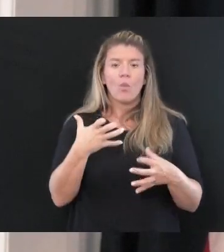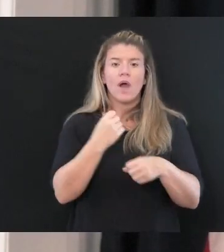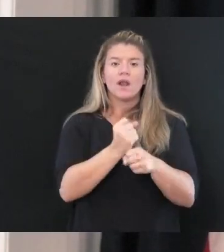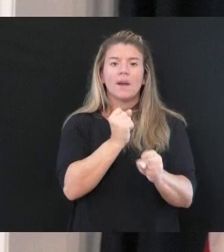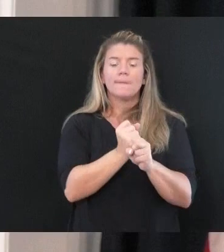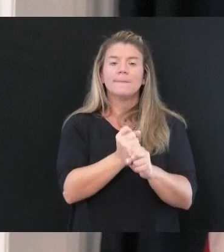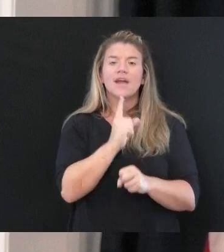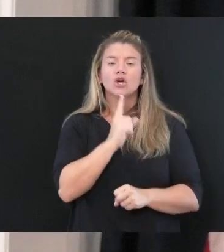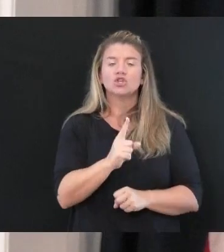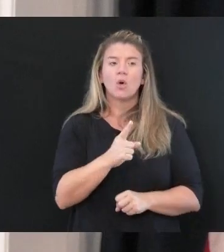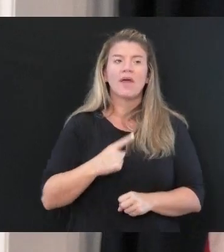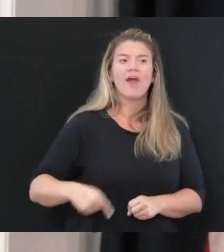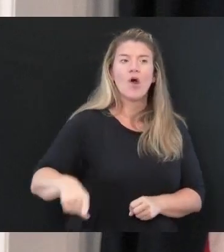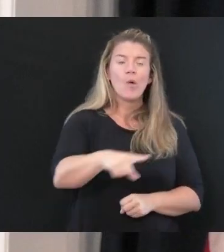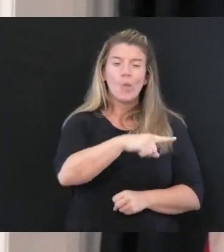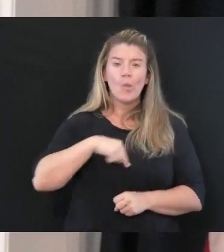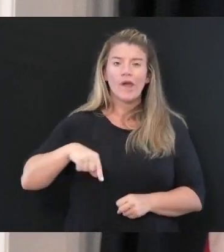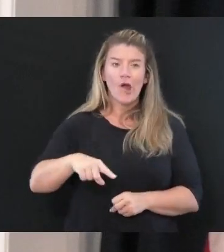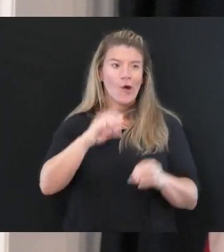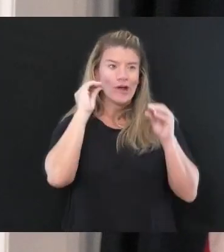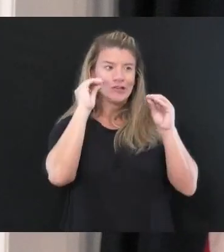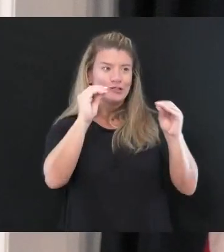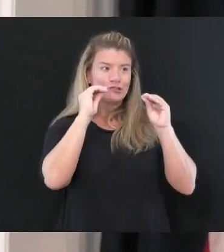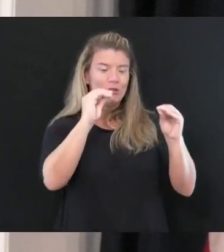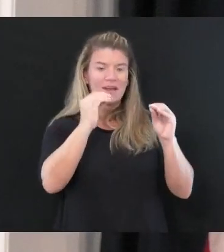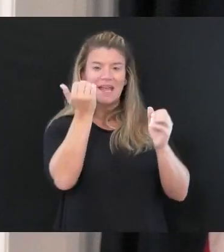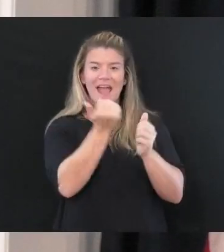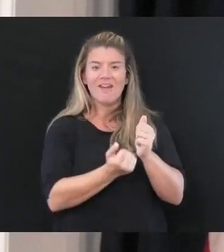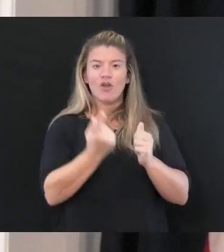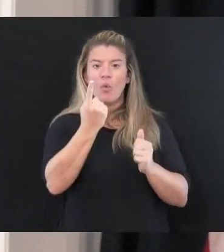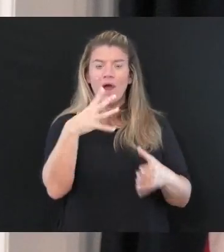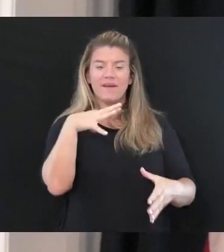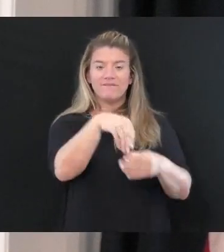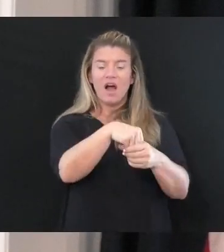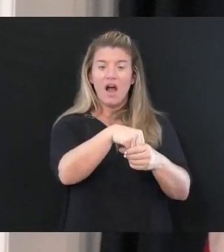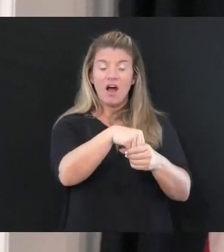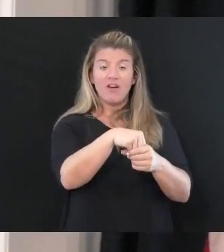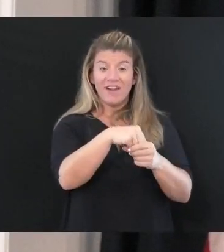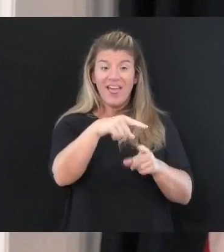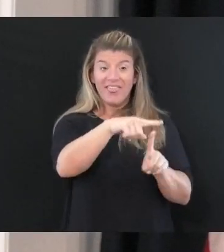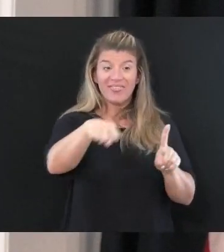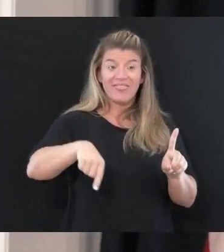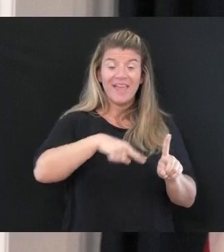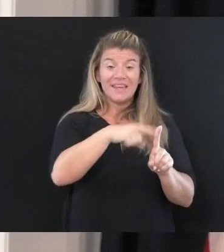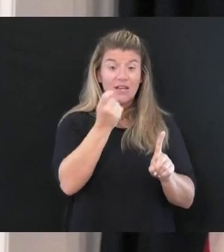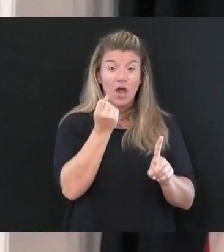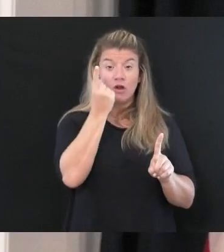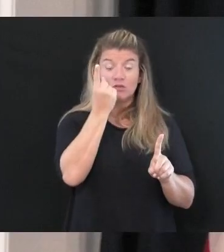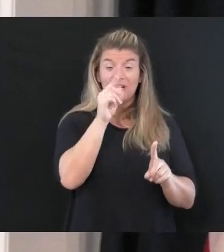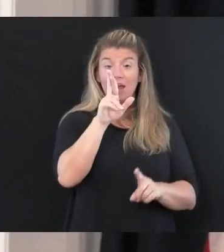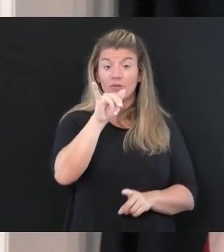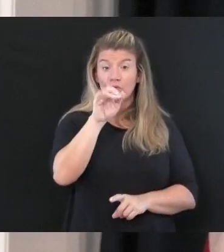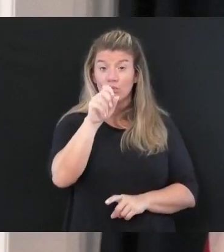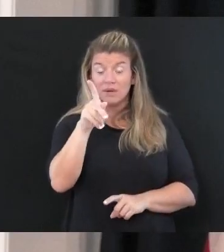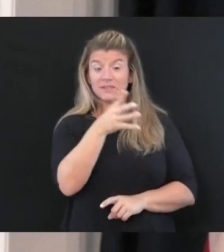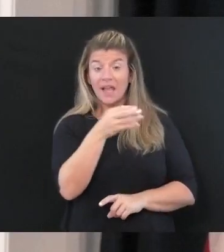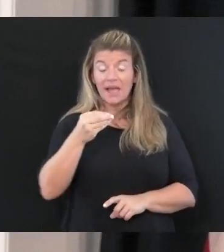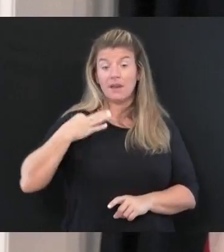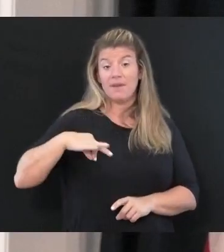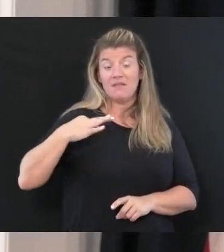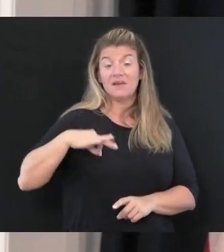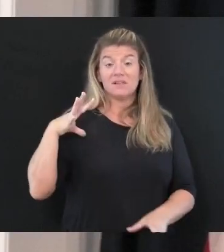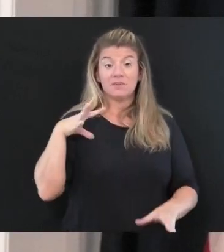that we are instructing all of the people involved that they need to understand the risks and benefits of